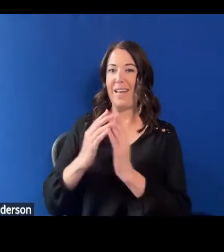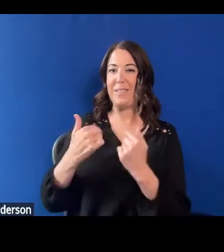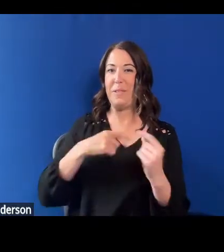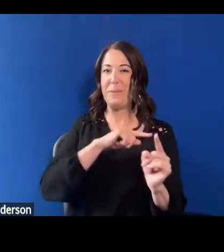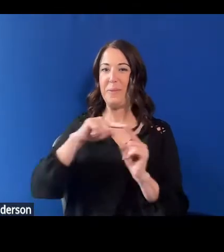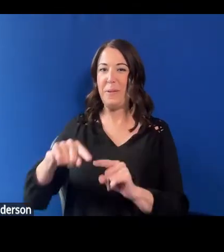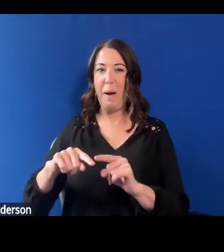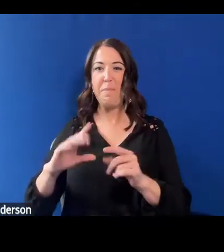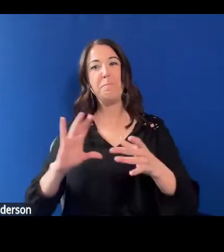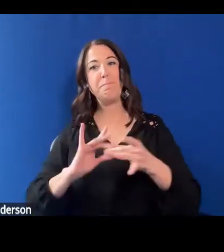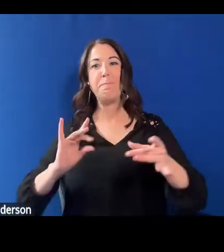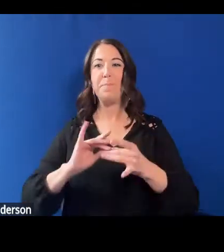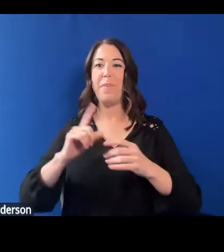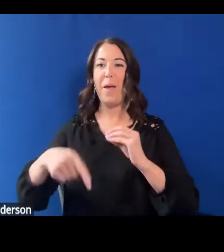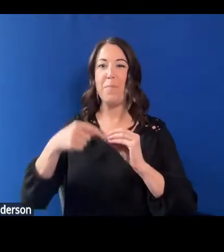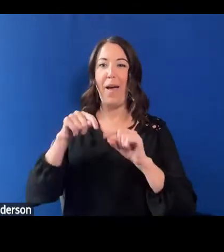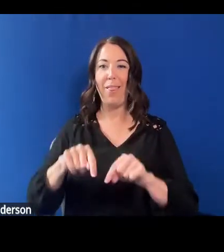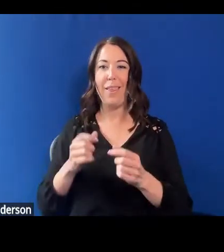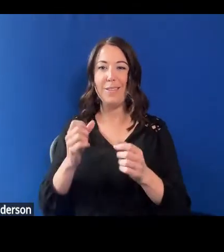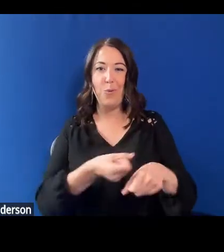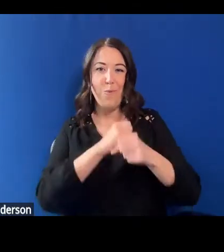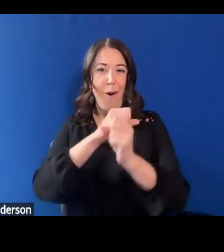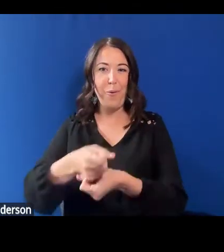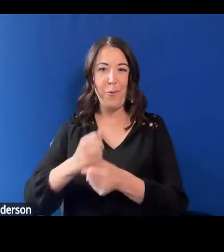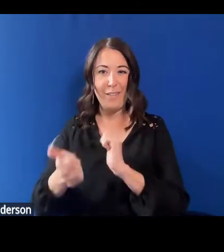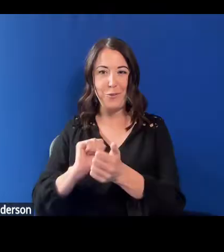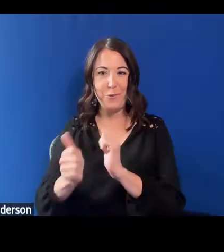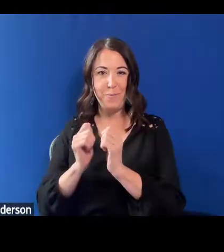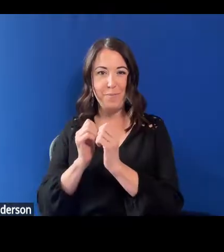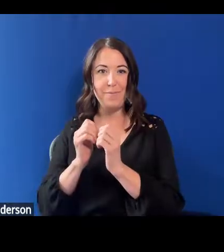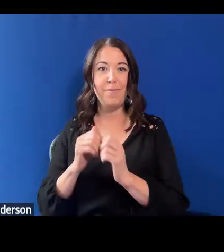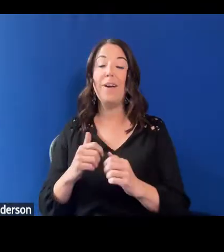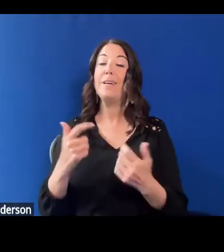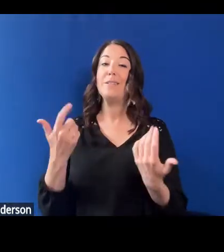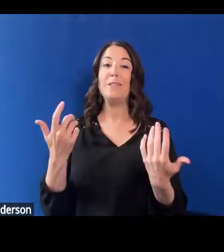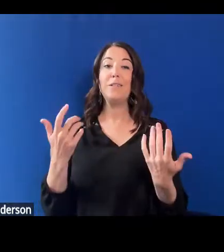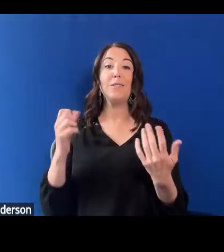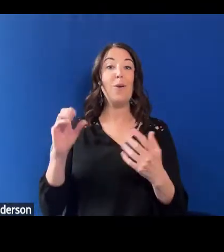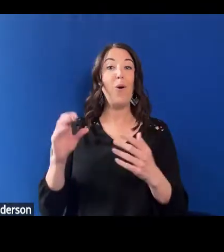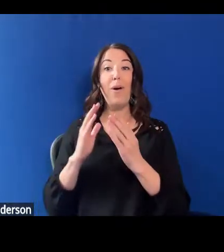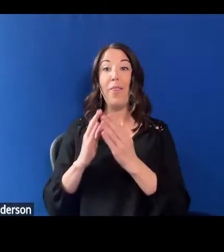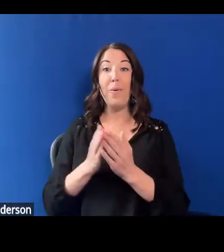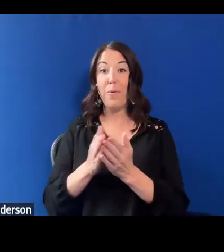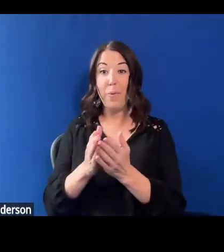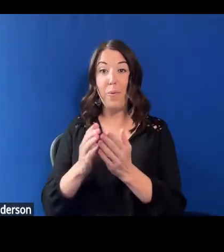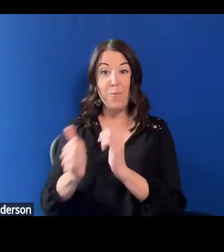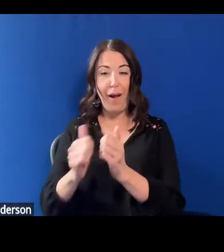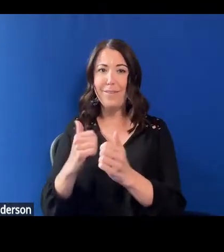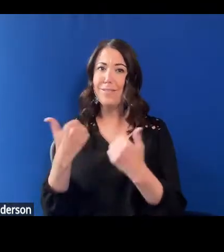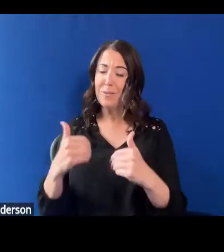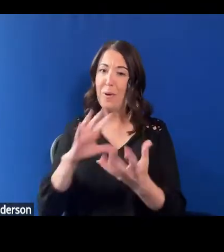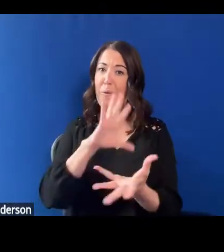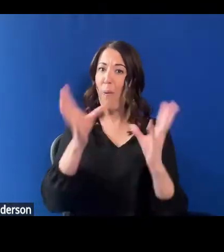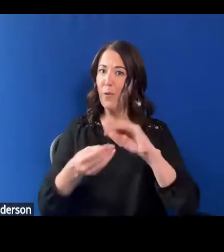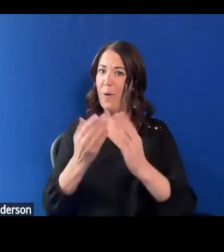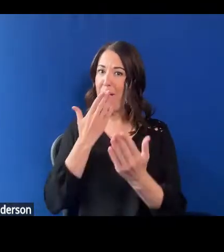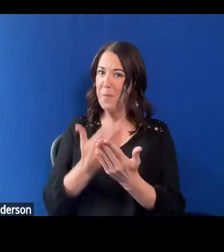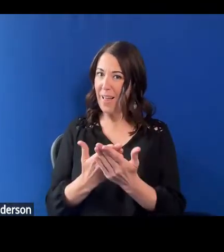trip. And so this is what I think of it. The race went overall very well.